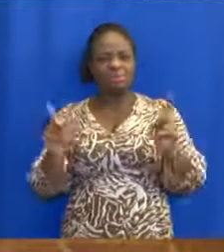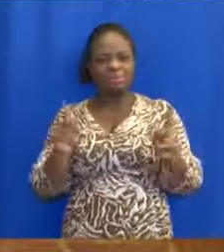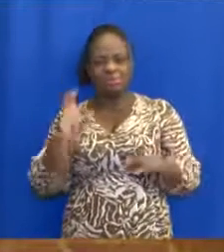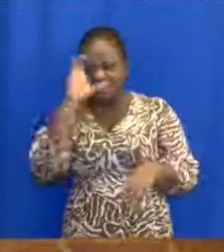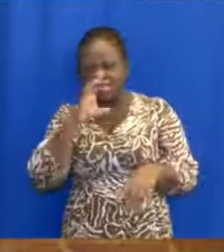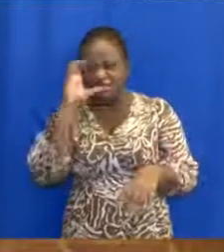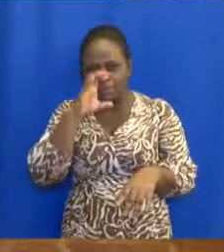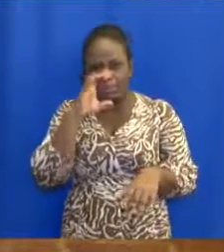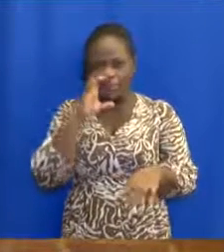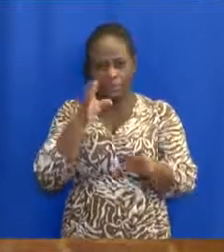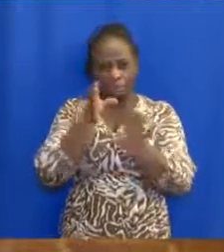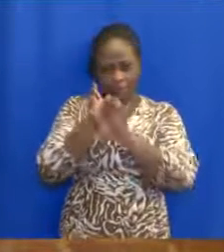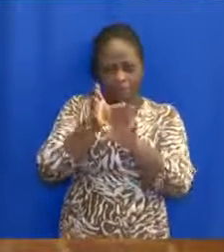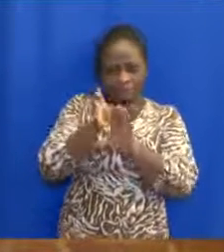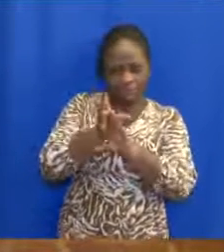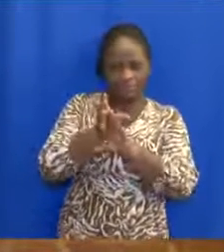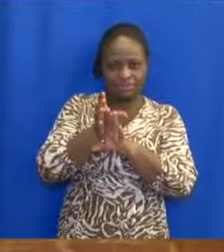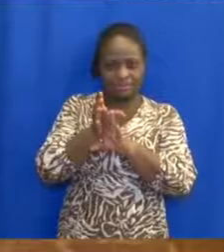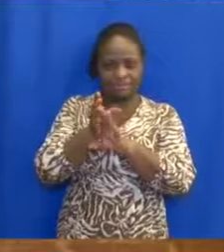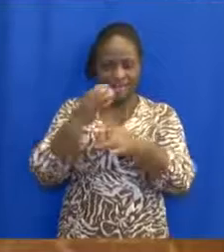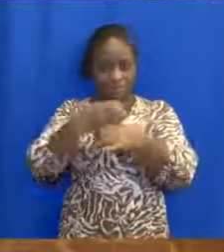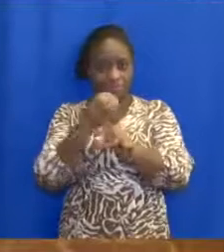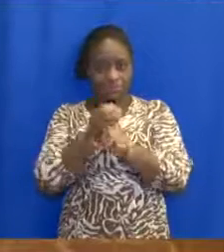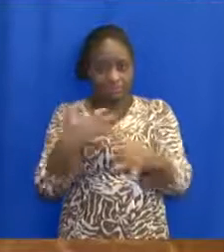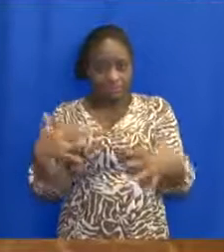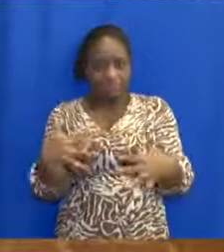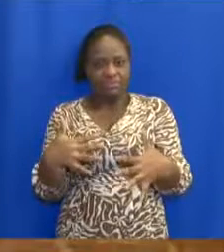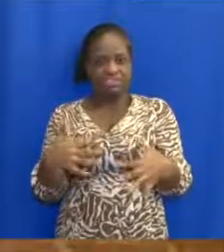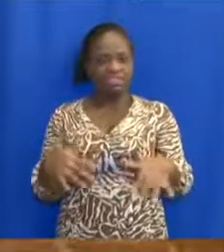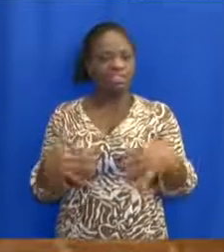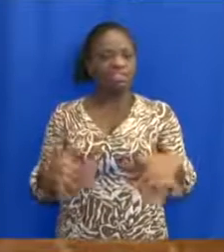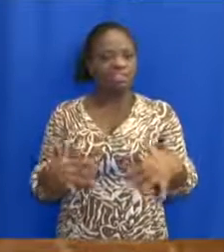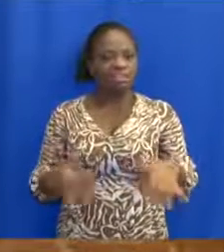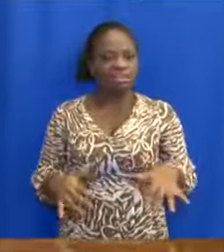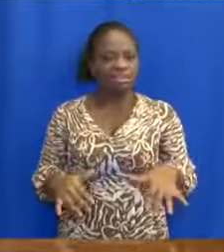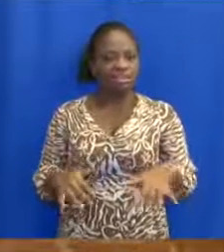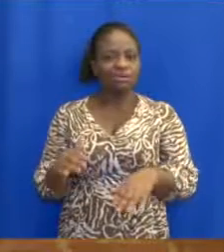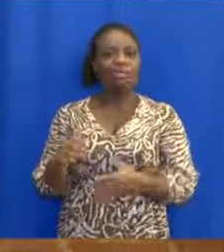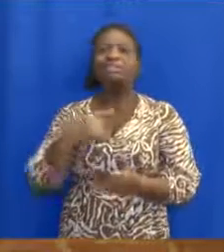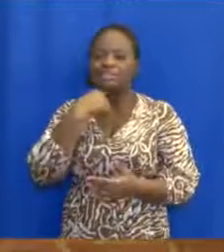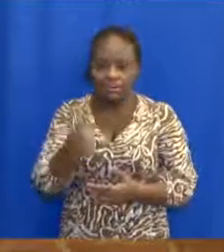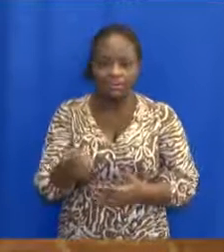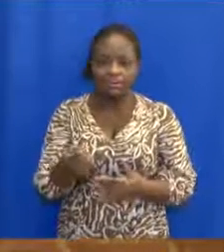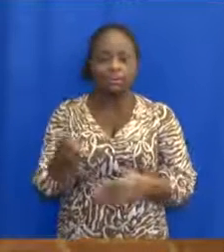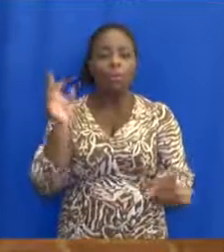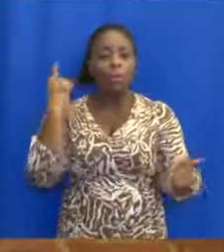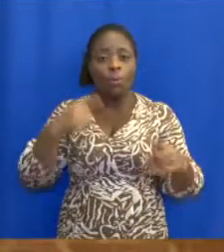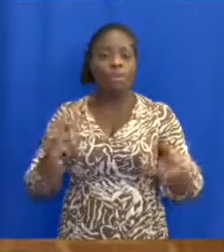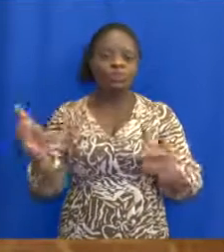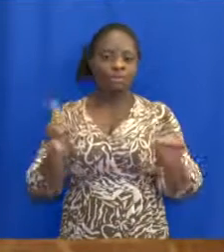seek to perpetuate falsehood, thereby creating fear and panic, and call them out when they